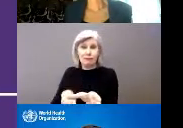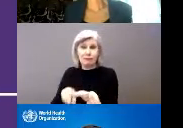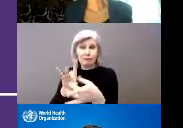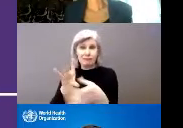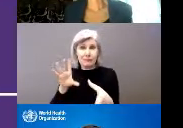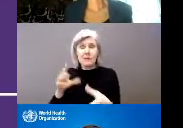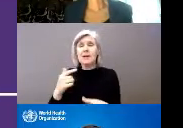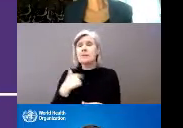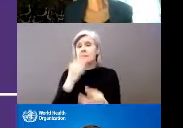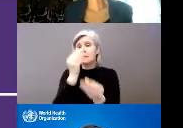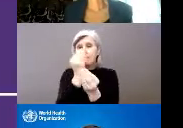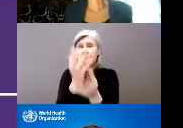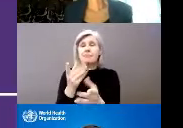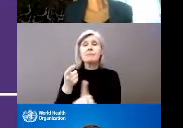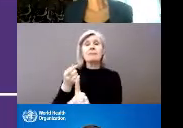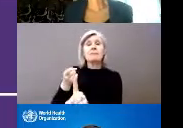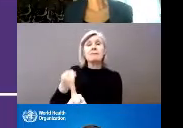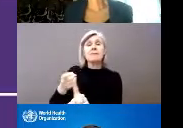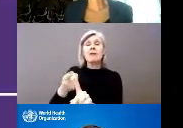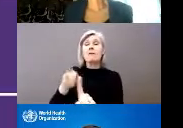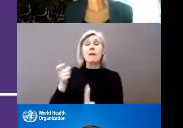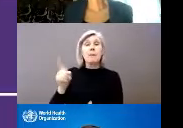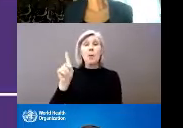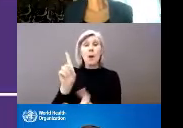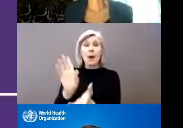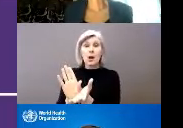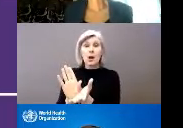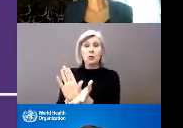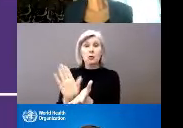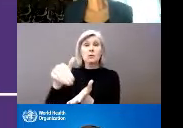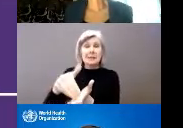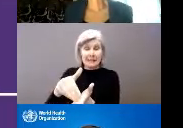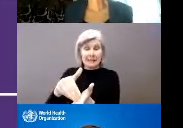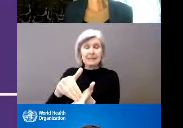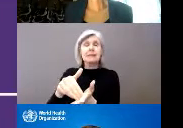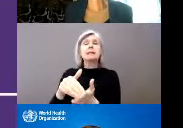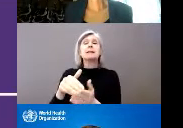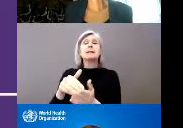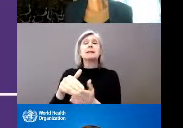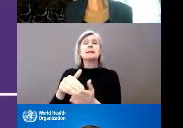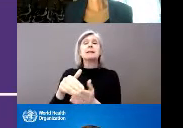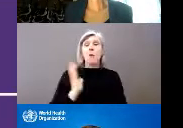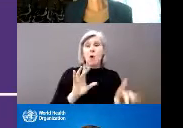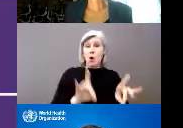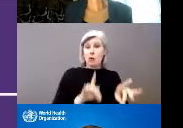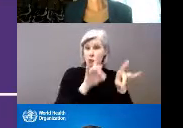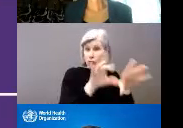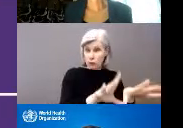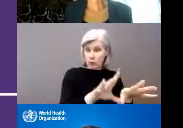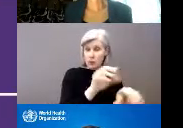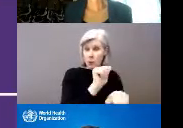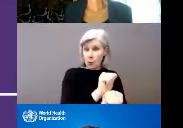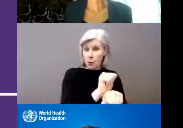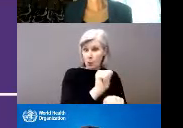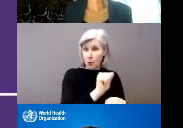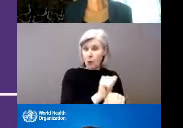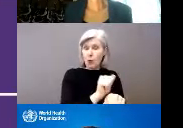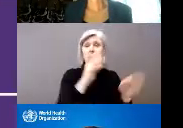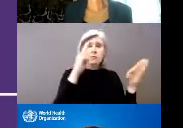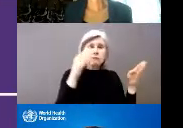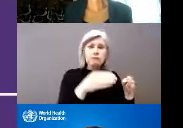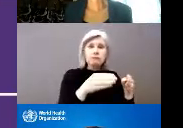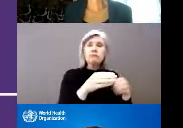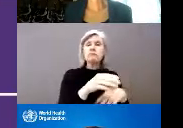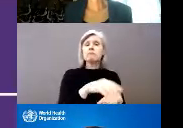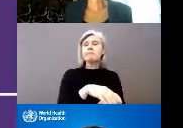a native of New Zealand, and she started her career in Australia before holding different positions working on disability,